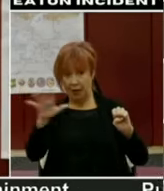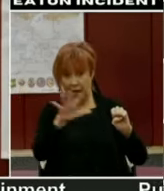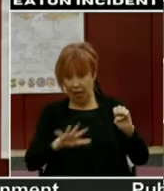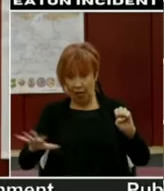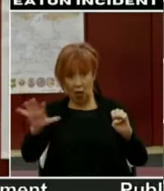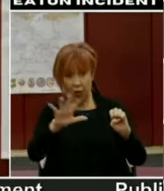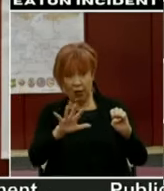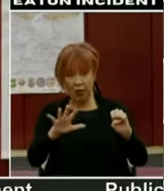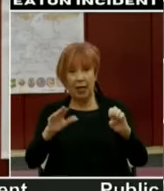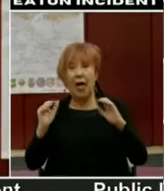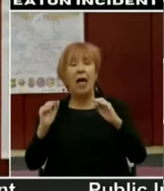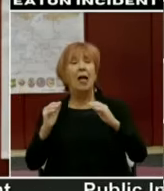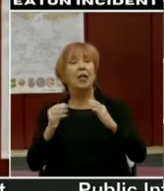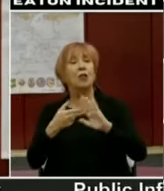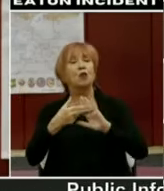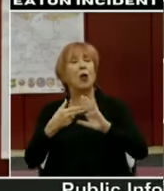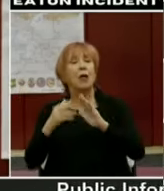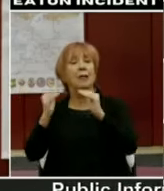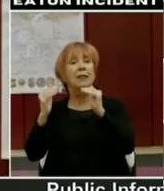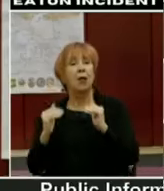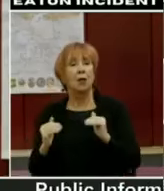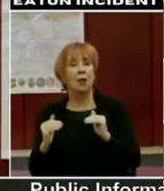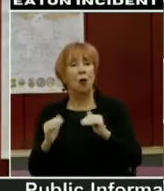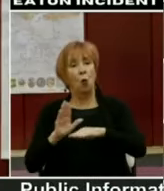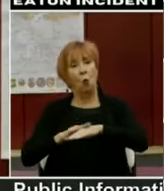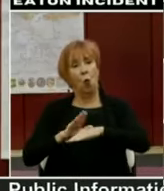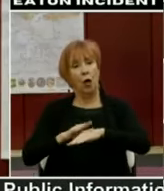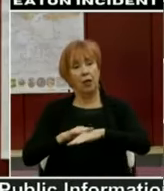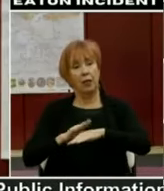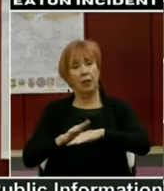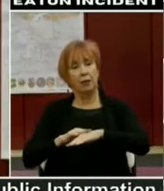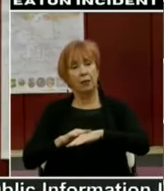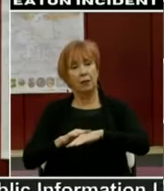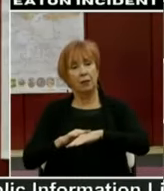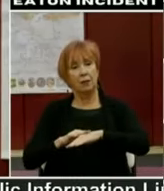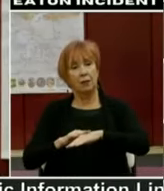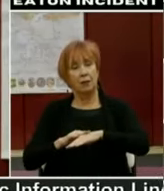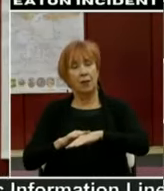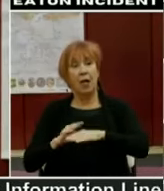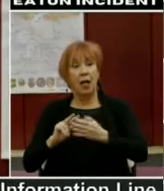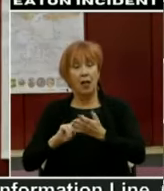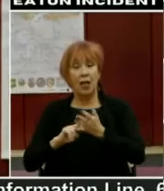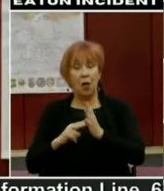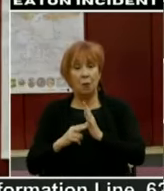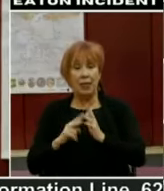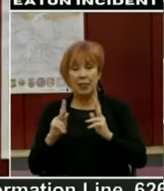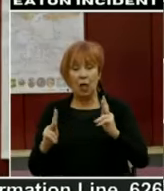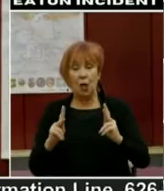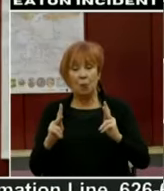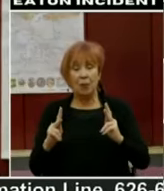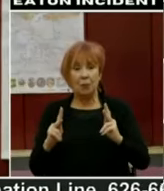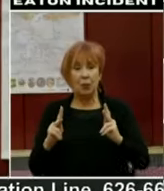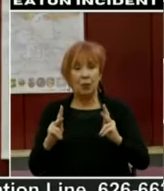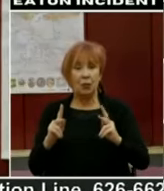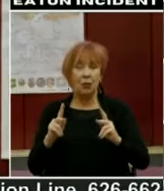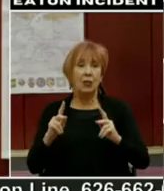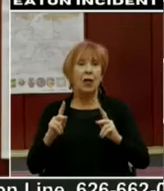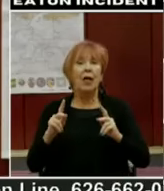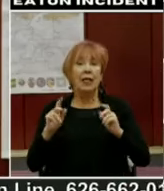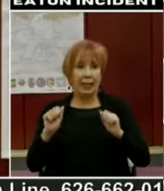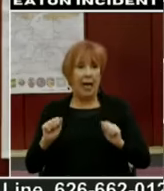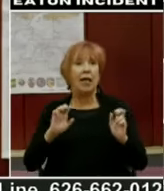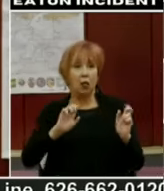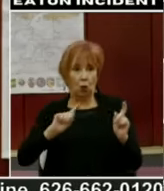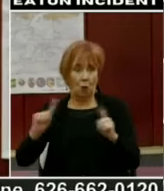been downgraded to an evacuation warning area. That means people can go into that area back to their residence.